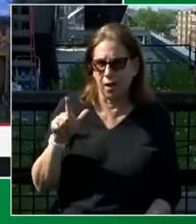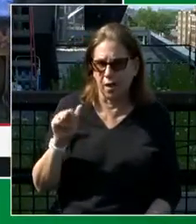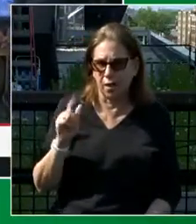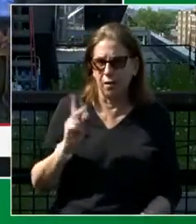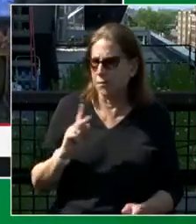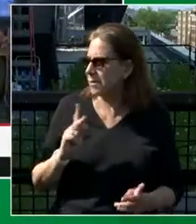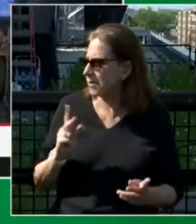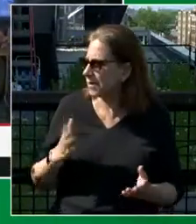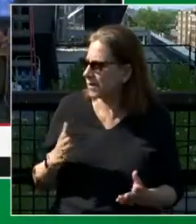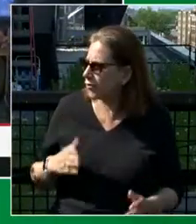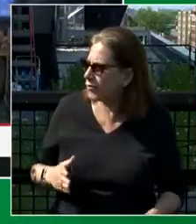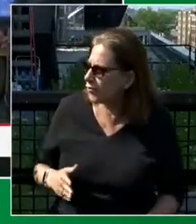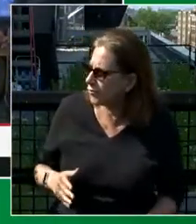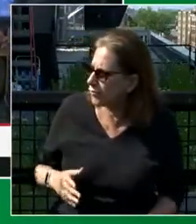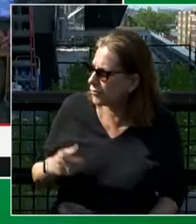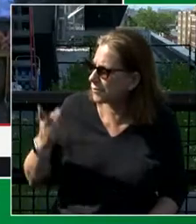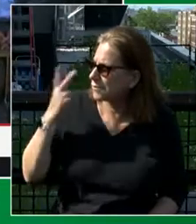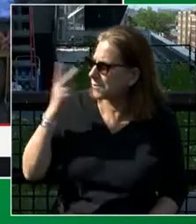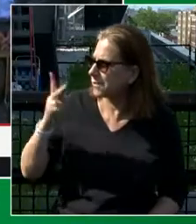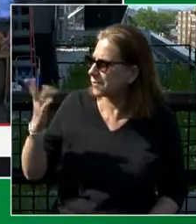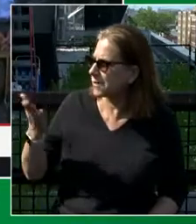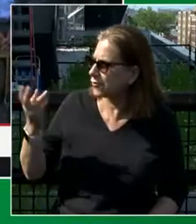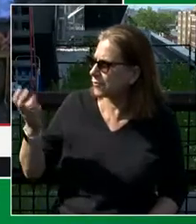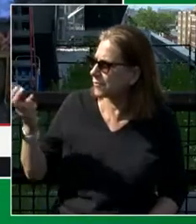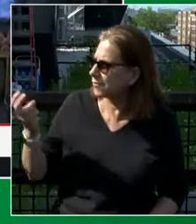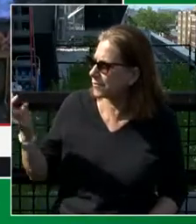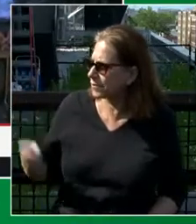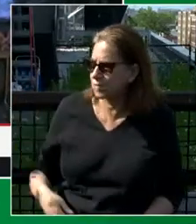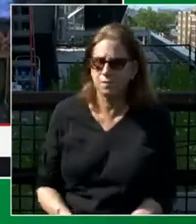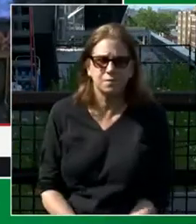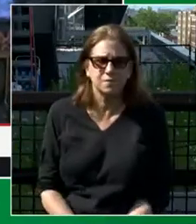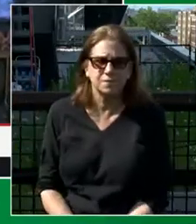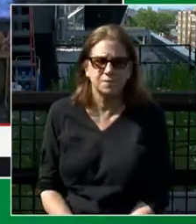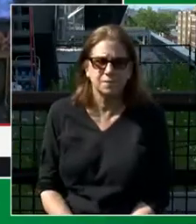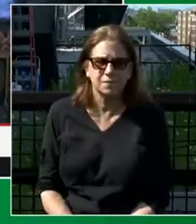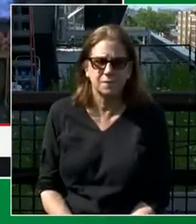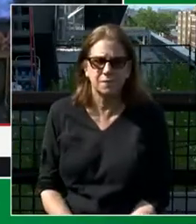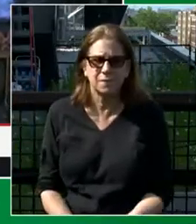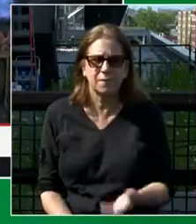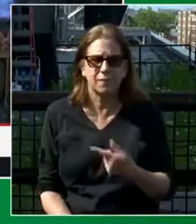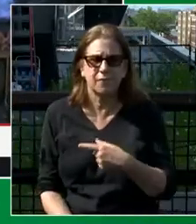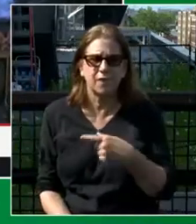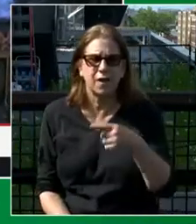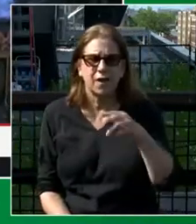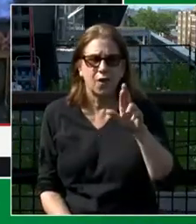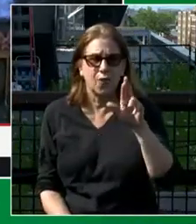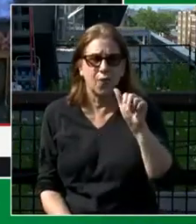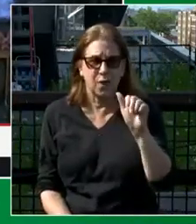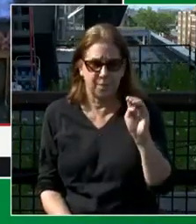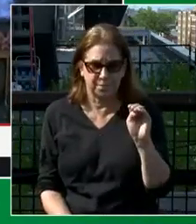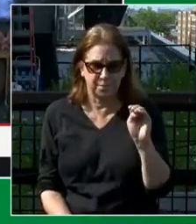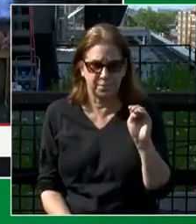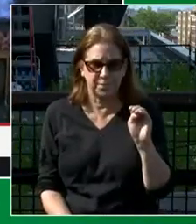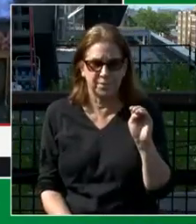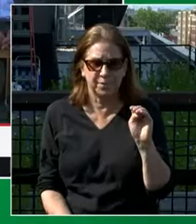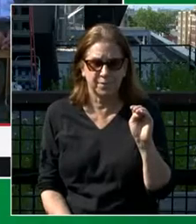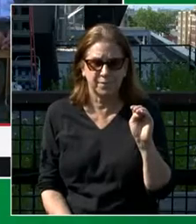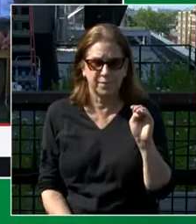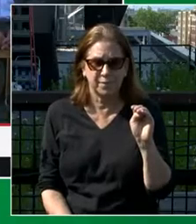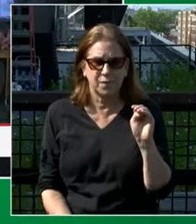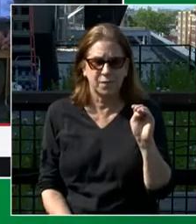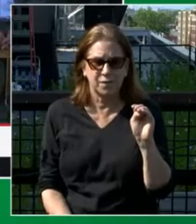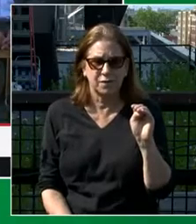Graham McLaughlin, the head of social responsibility for Optum. Sheila Dean Brooks, who is the